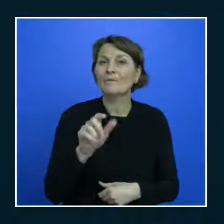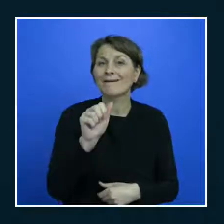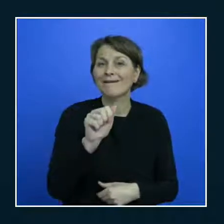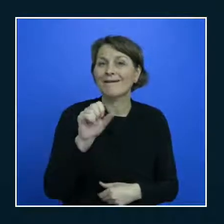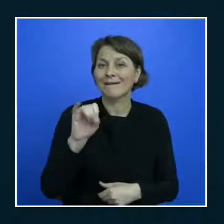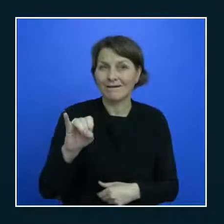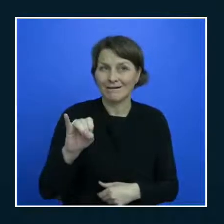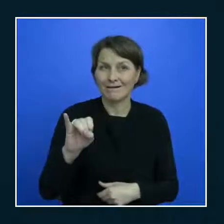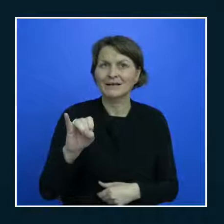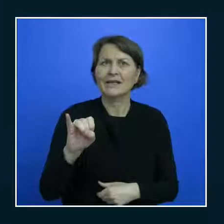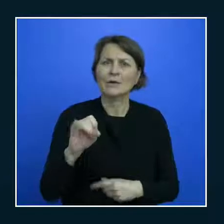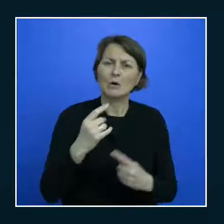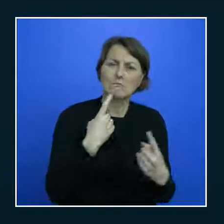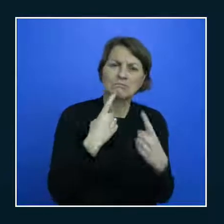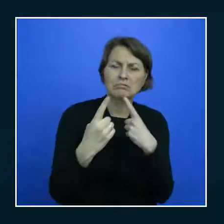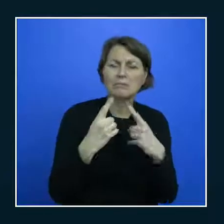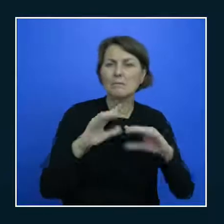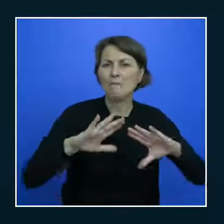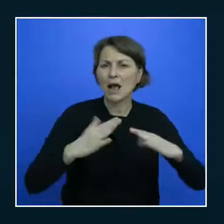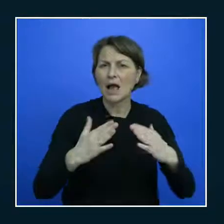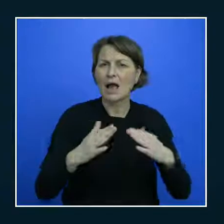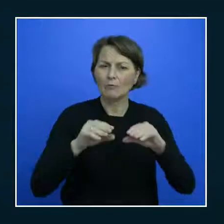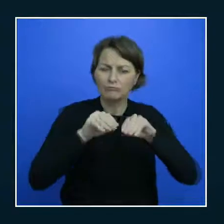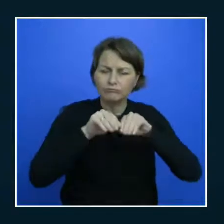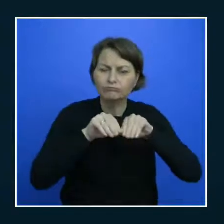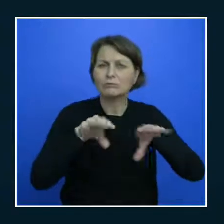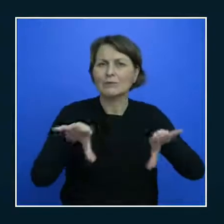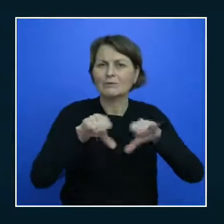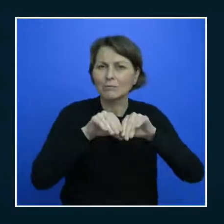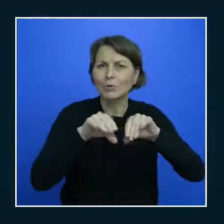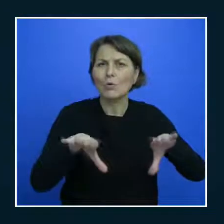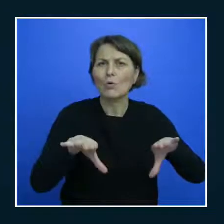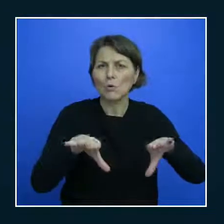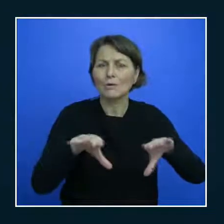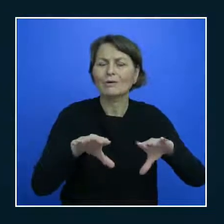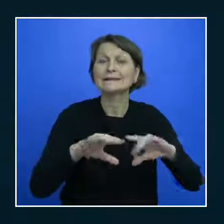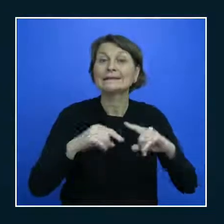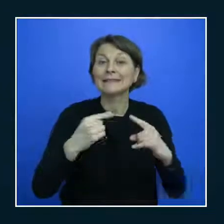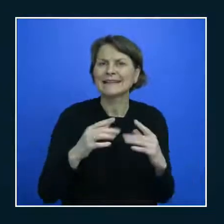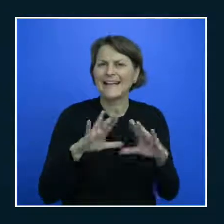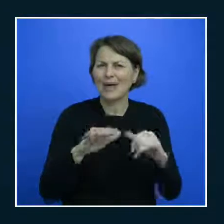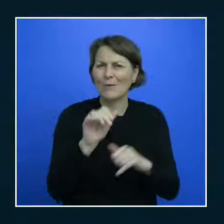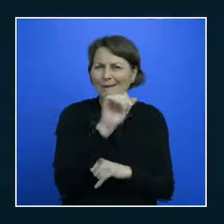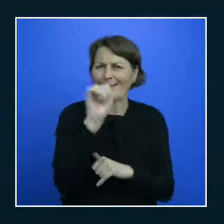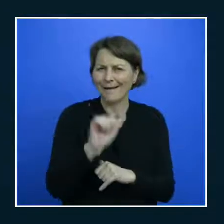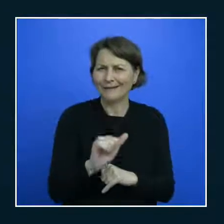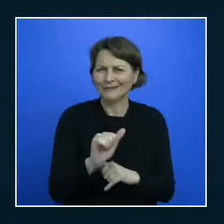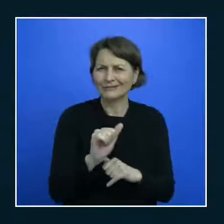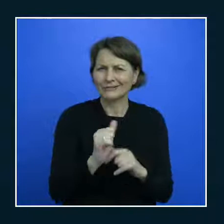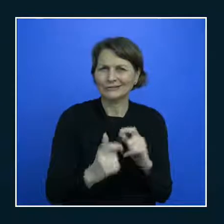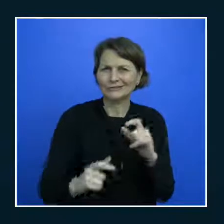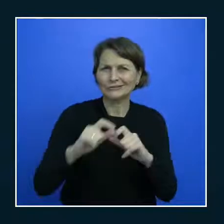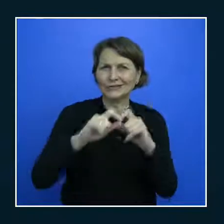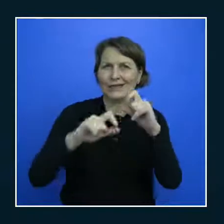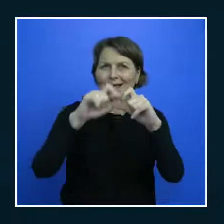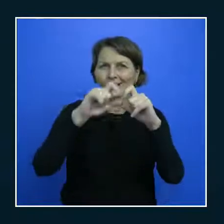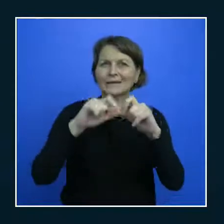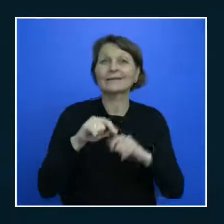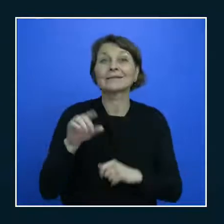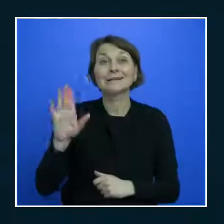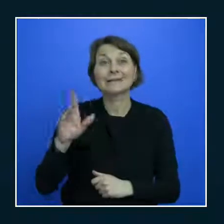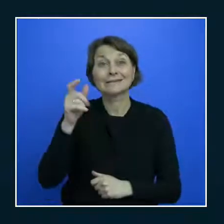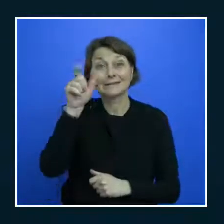to deploying MERN stack applications on Azure, which makes me really curious what